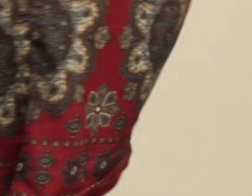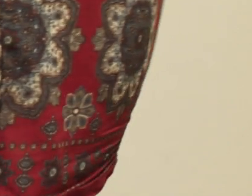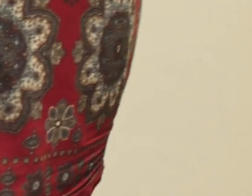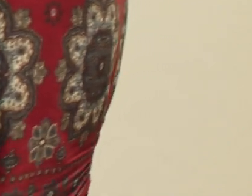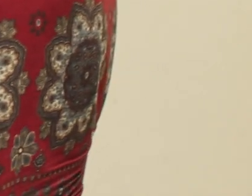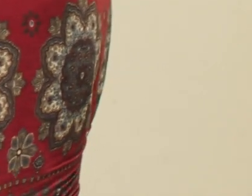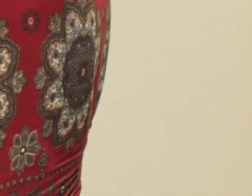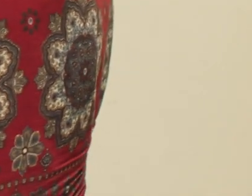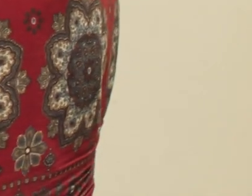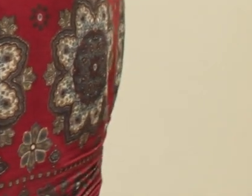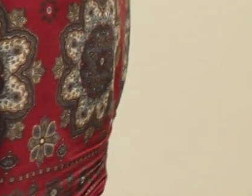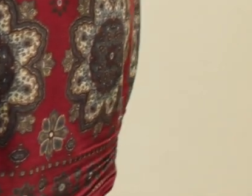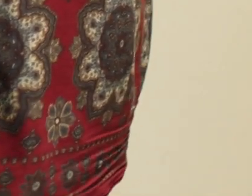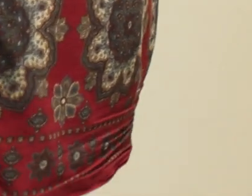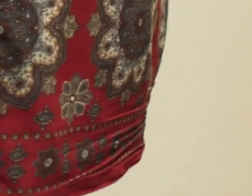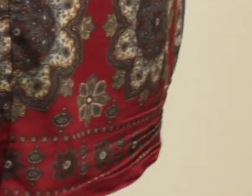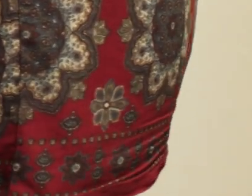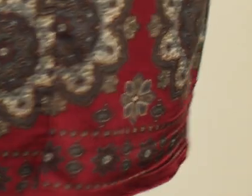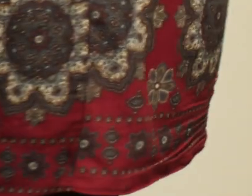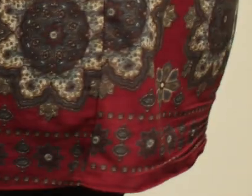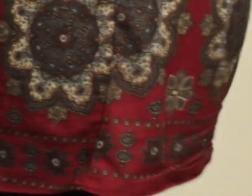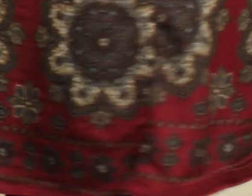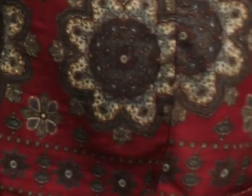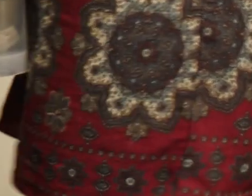draws the box towards her body, and then stands up.